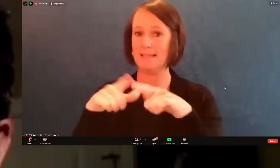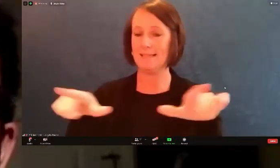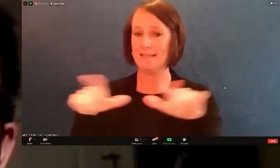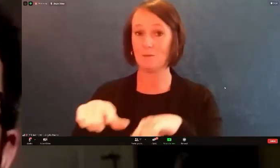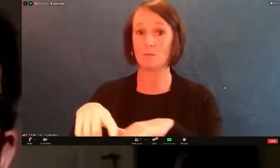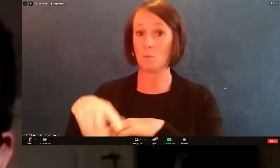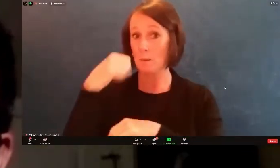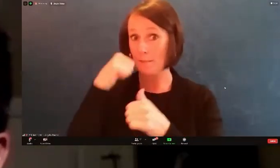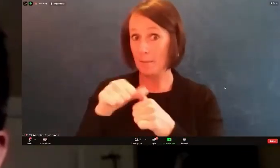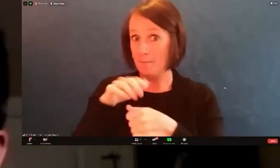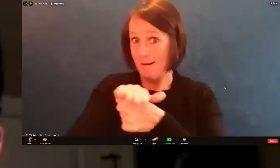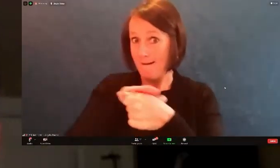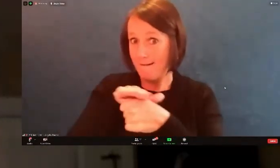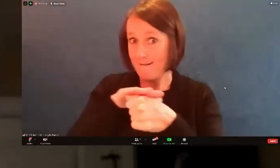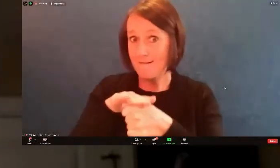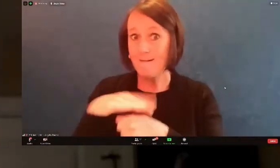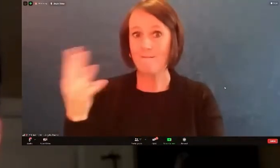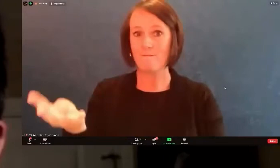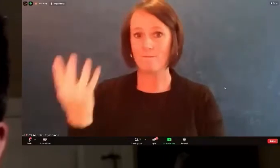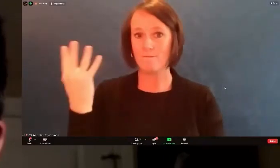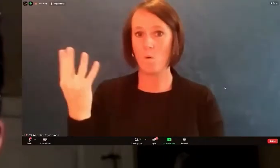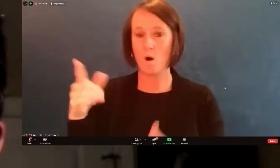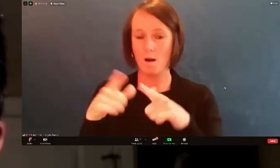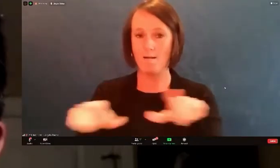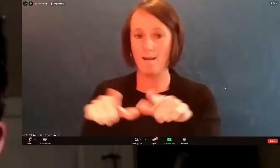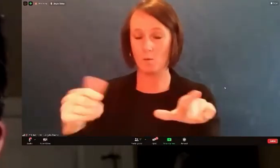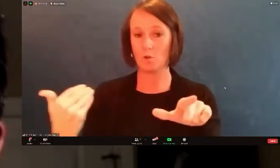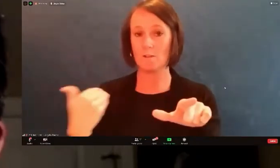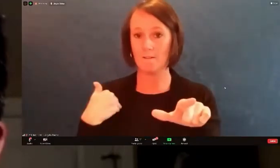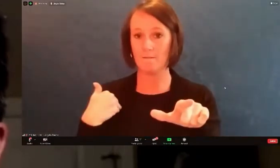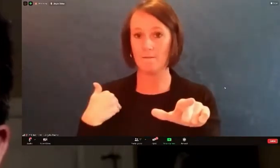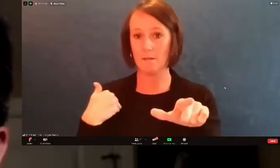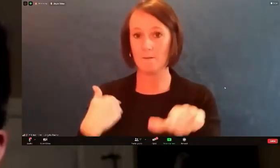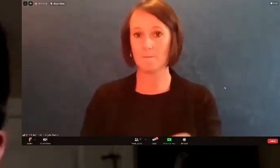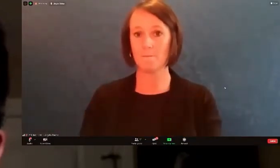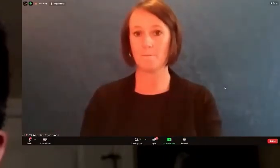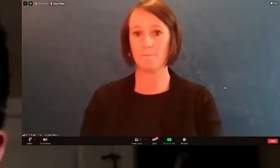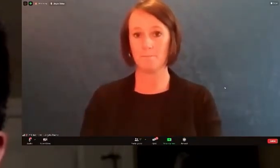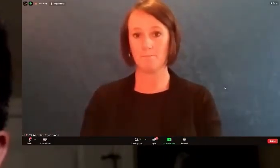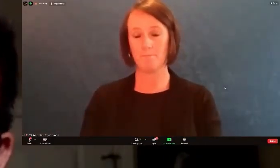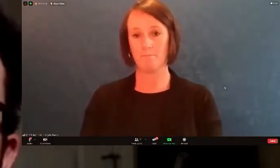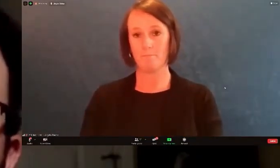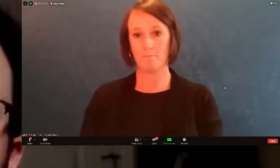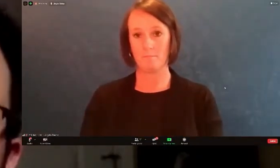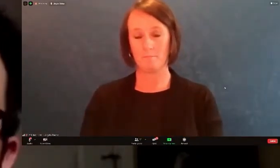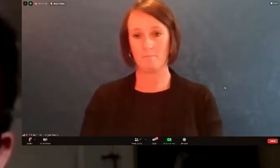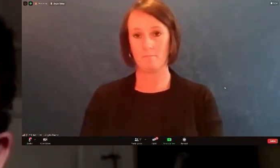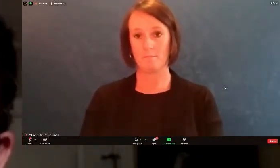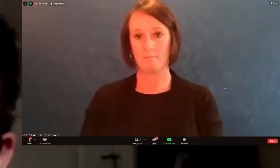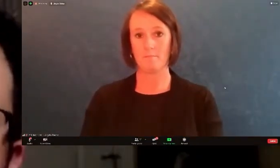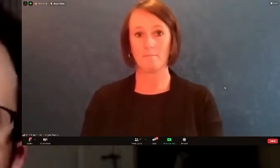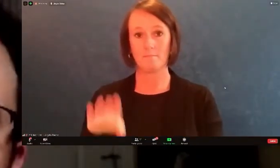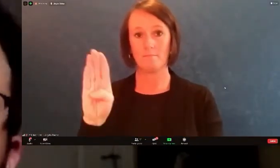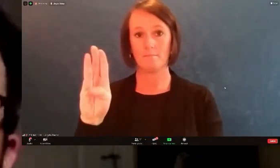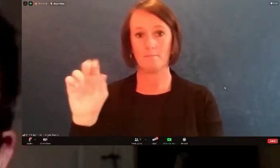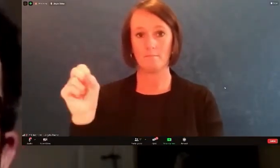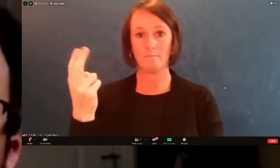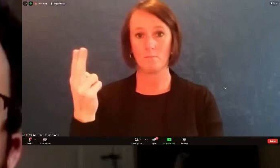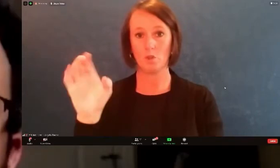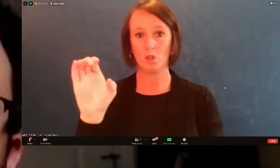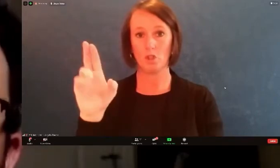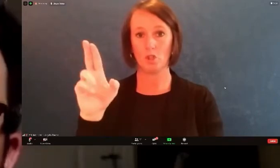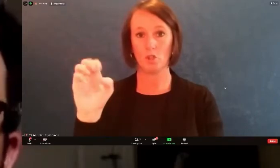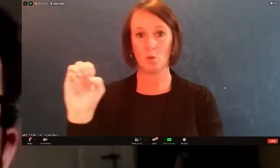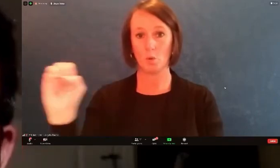quadrilingual. So where I'm from in the Northwest Territories, Treaty 8 country, we have Bush Cree, we have Chipewyan or